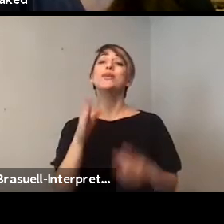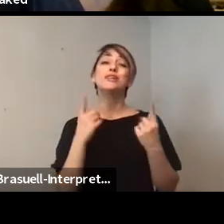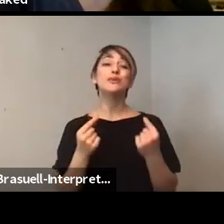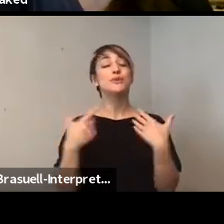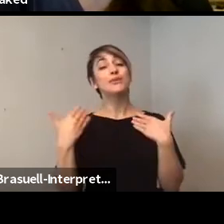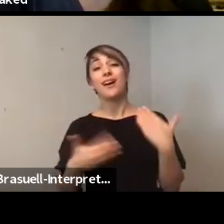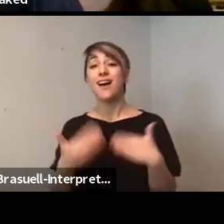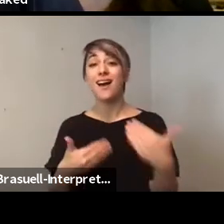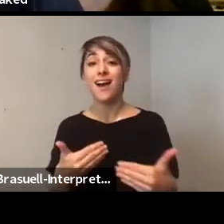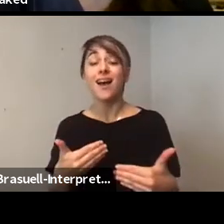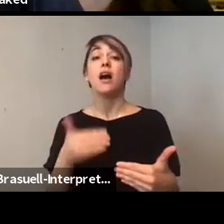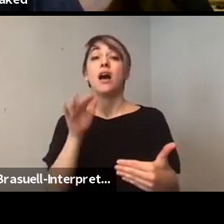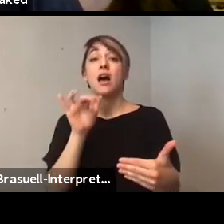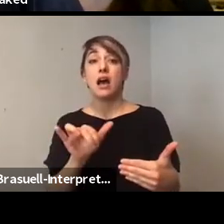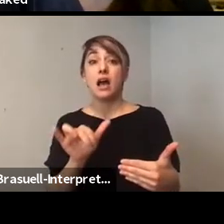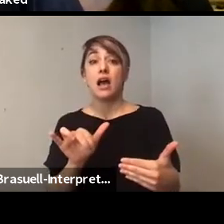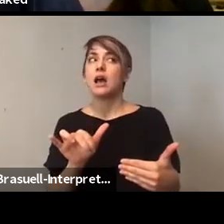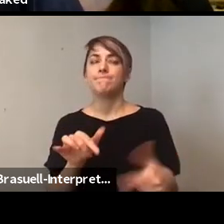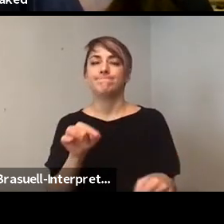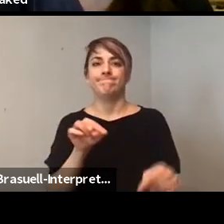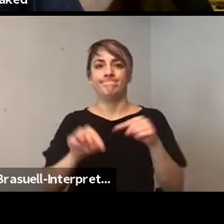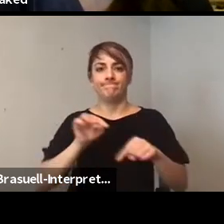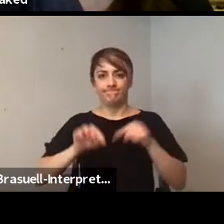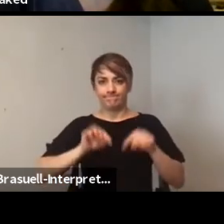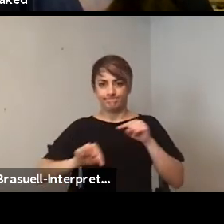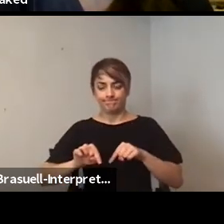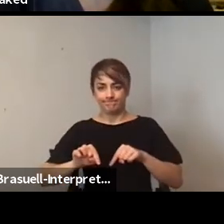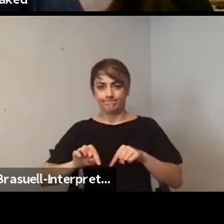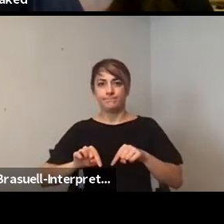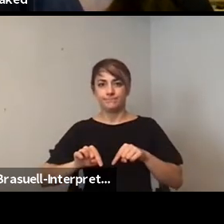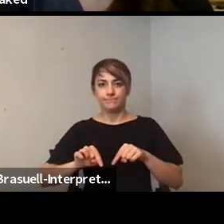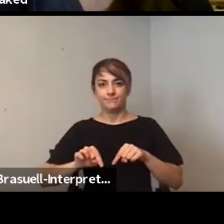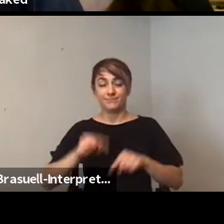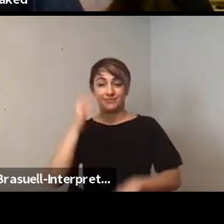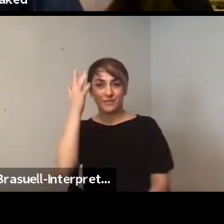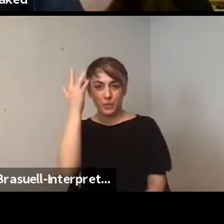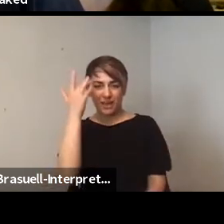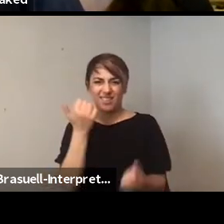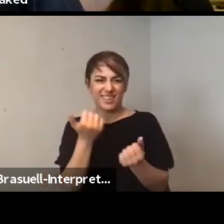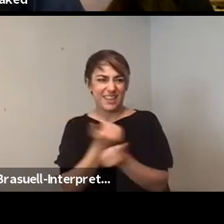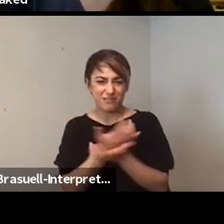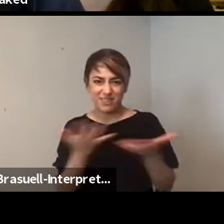so volatile and it's constantly changing that I think now we're at a point where